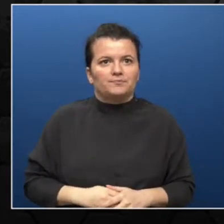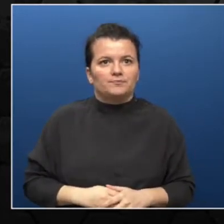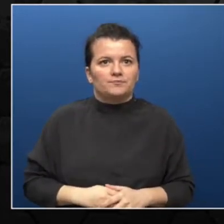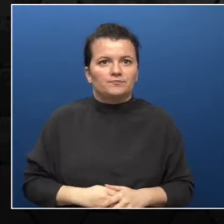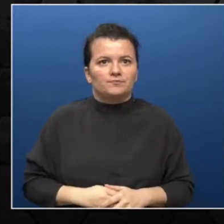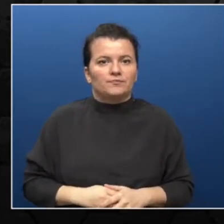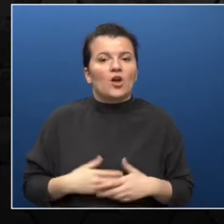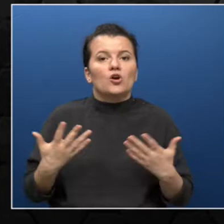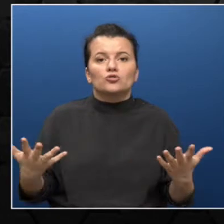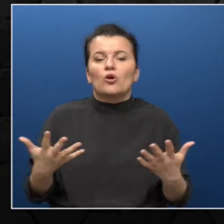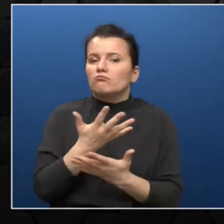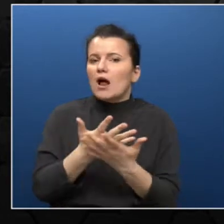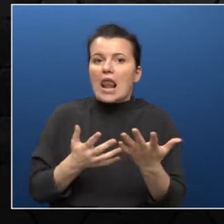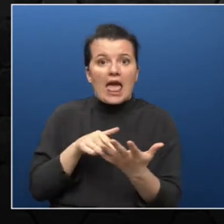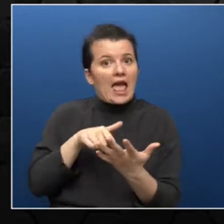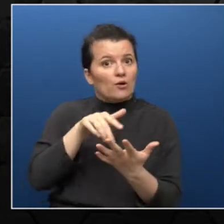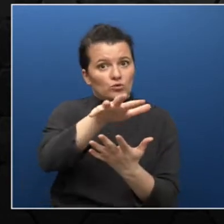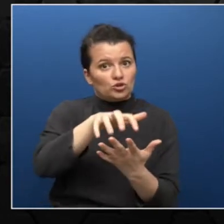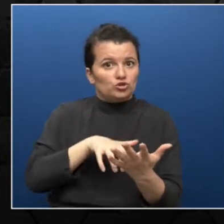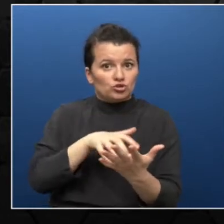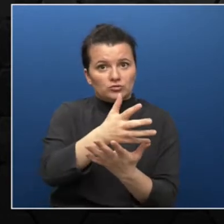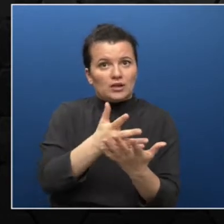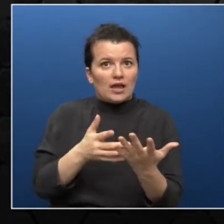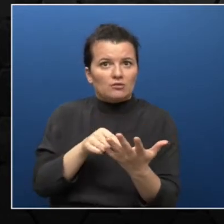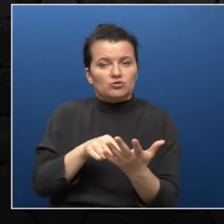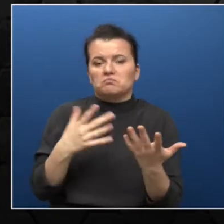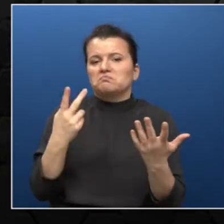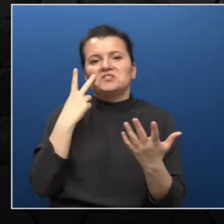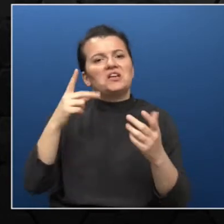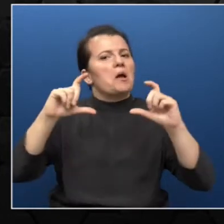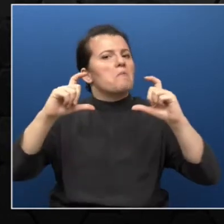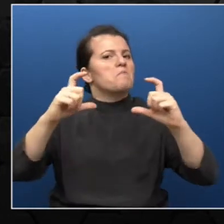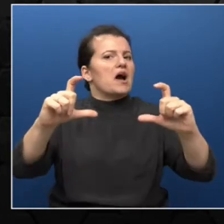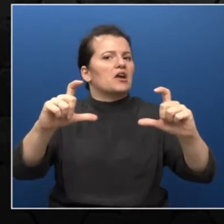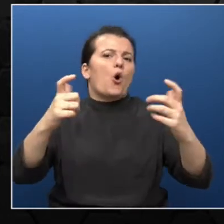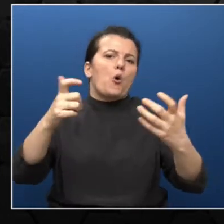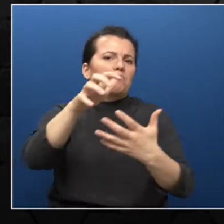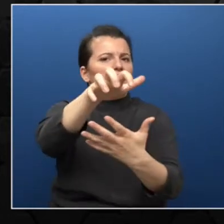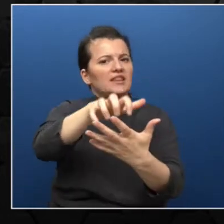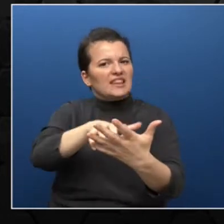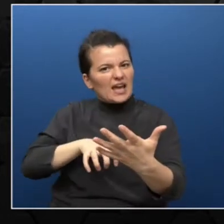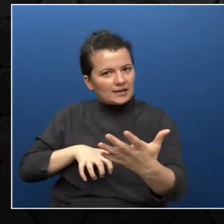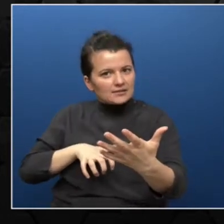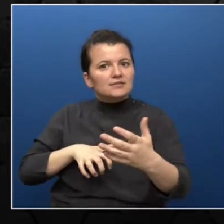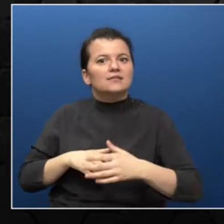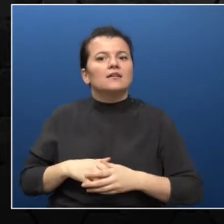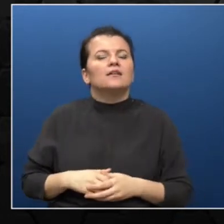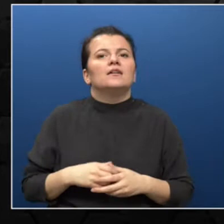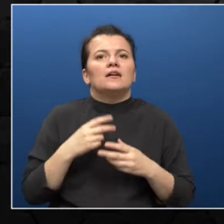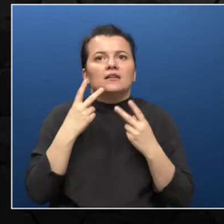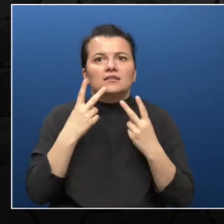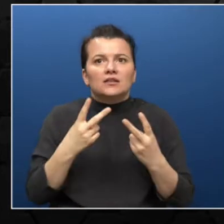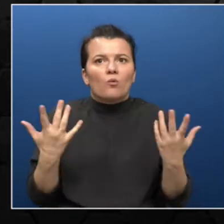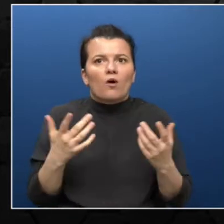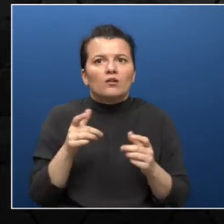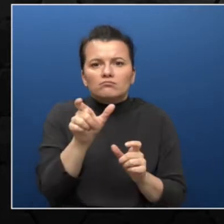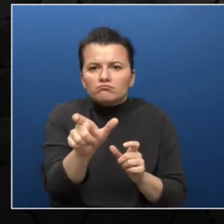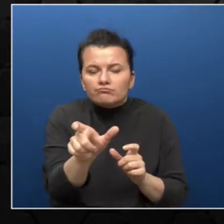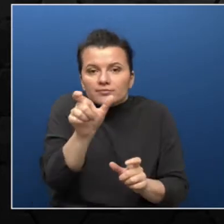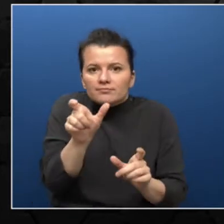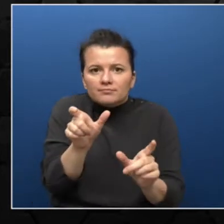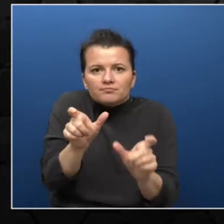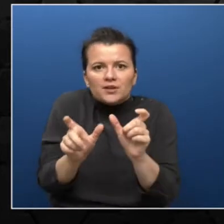processing technique which, when we given a paragraph or a text, we determine the sentiment of that text or paragraph. It could be also be called